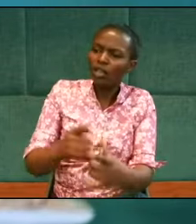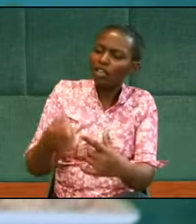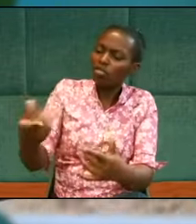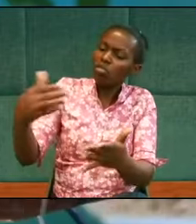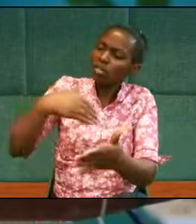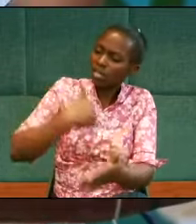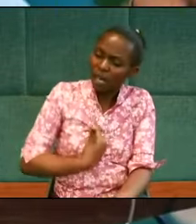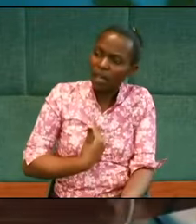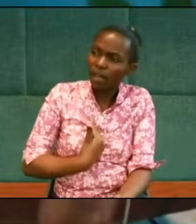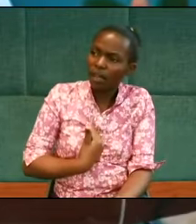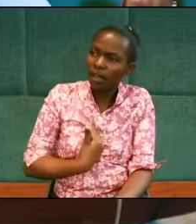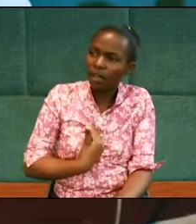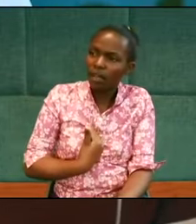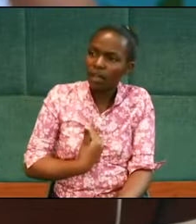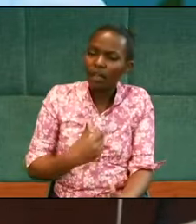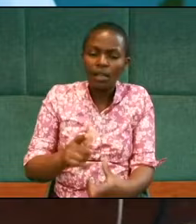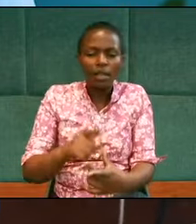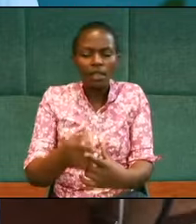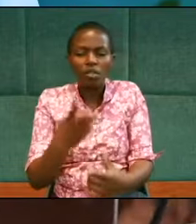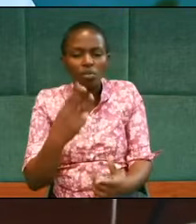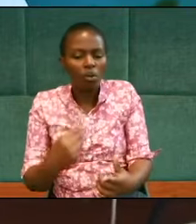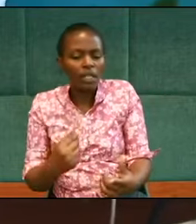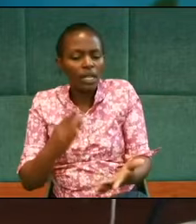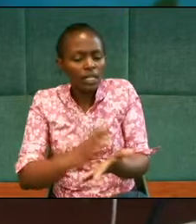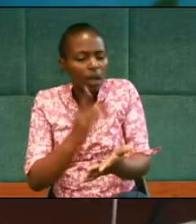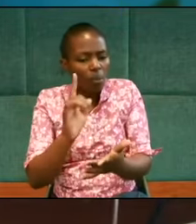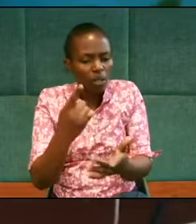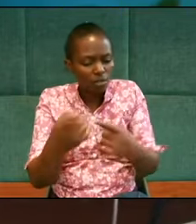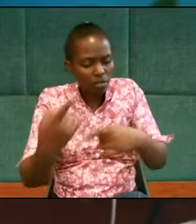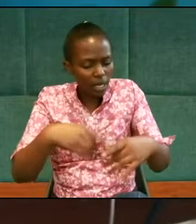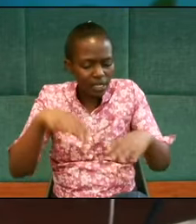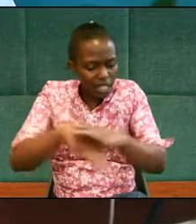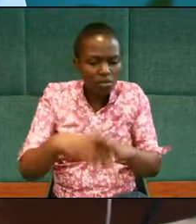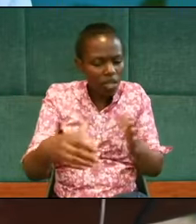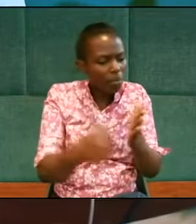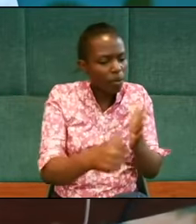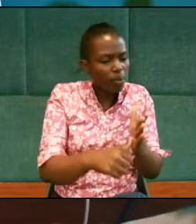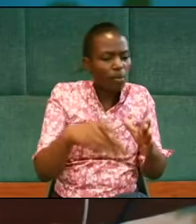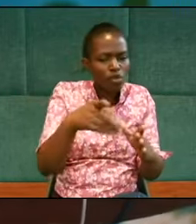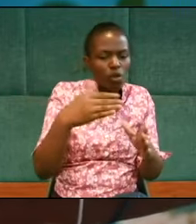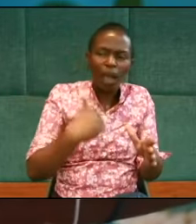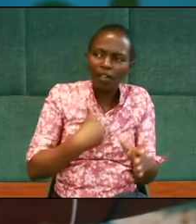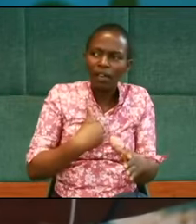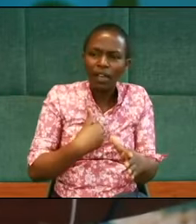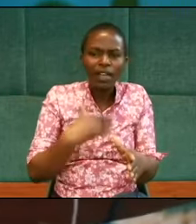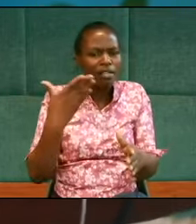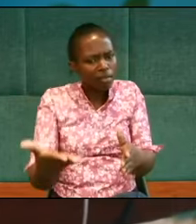And you want somebody to enter into the problem you have found yourself in. What level of wickedness is this?